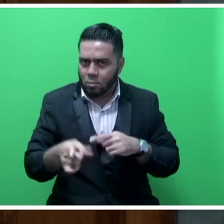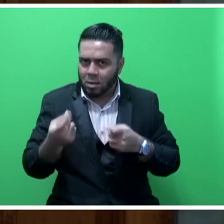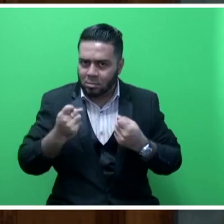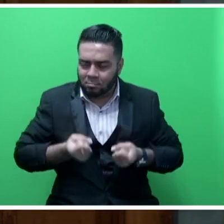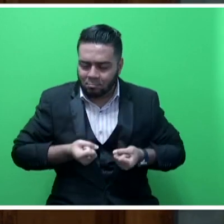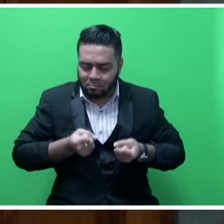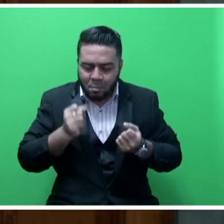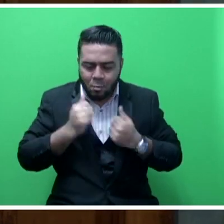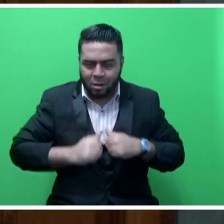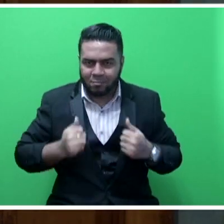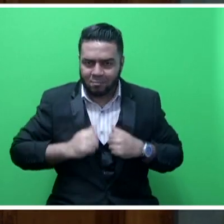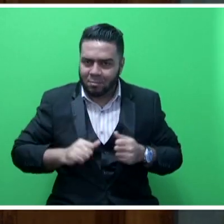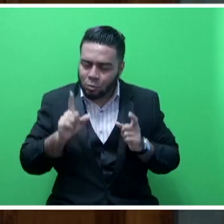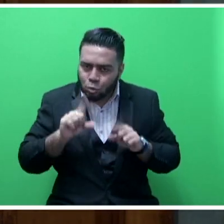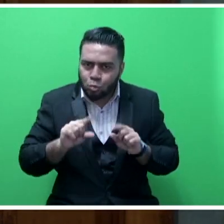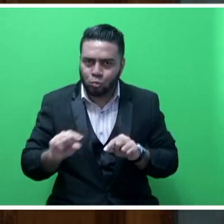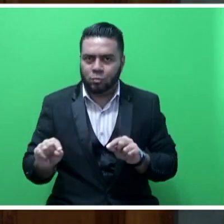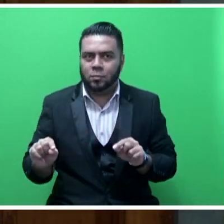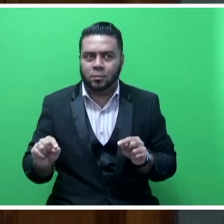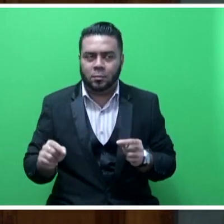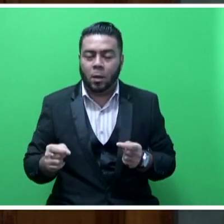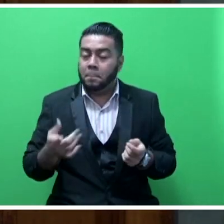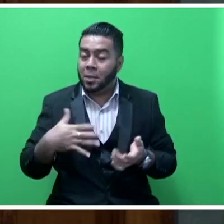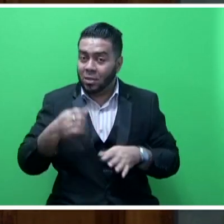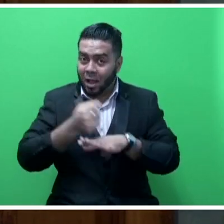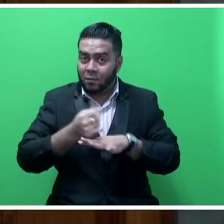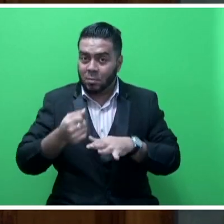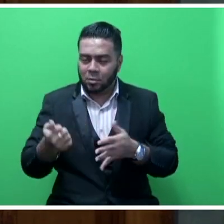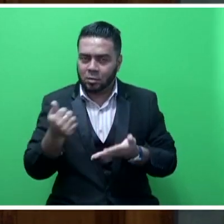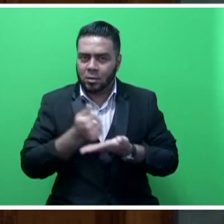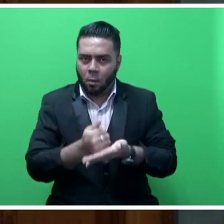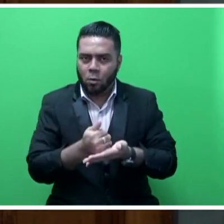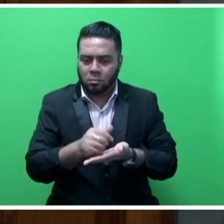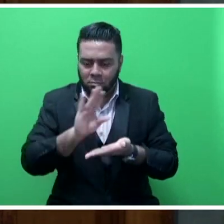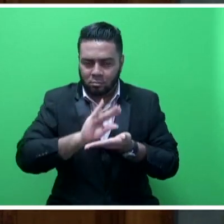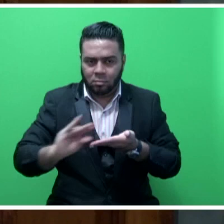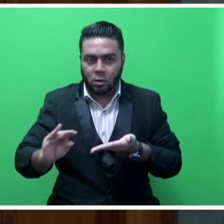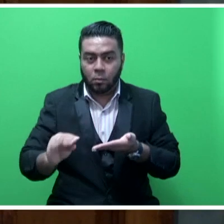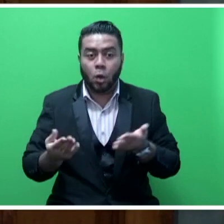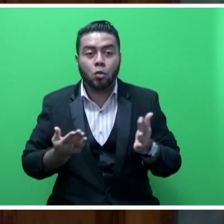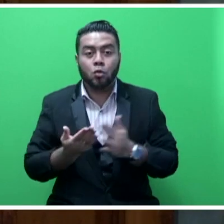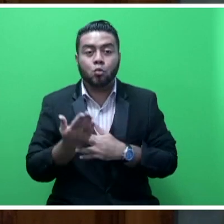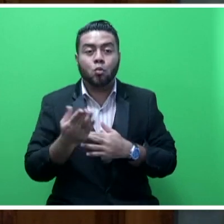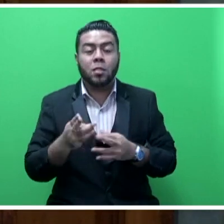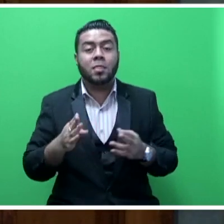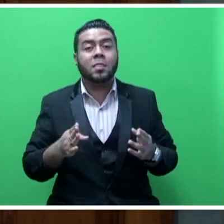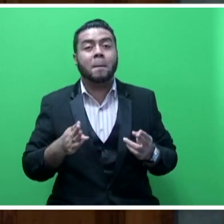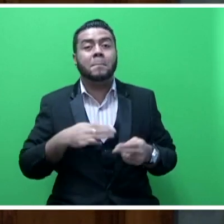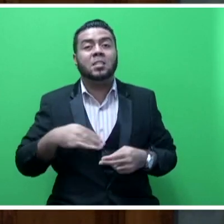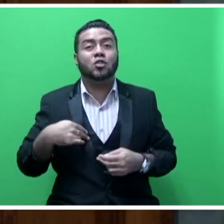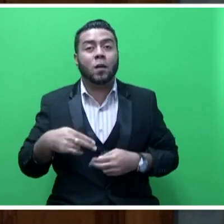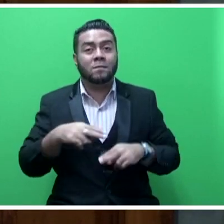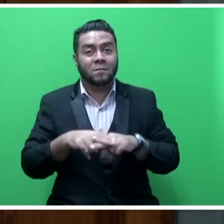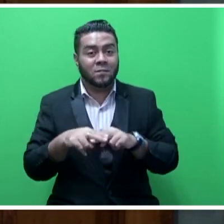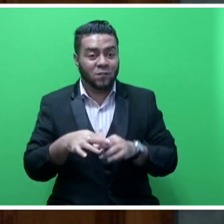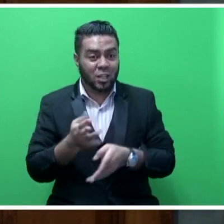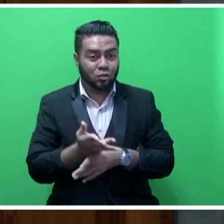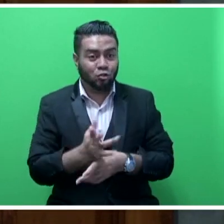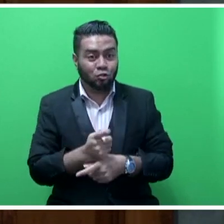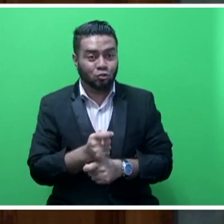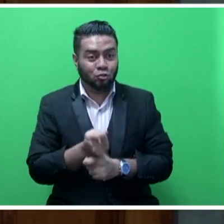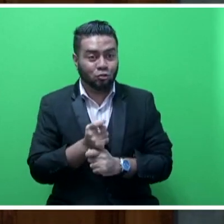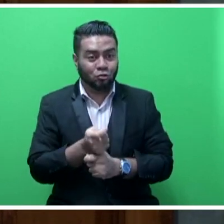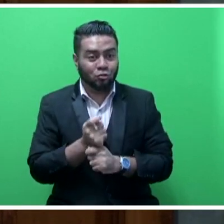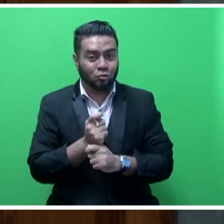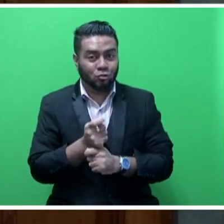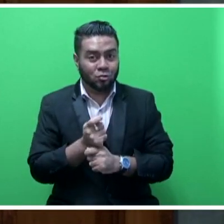Honourable Speaker, sir, the government gives the reassurance that through the Ministry of Fisheries, it is committed to a swift,